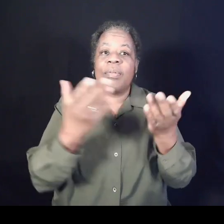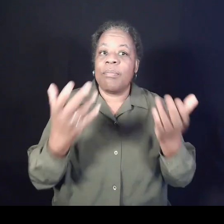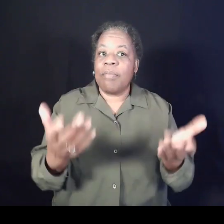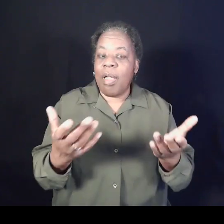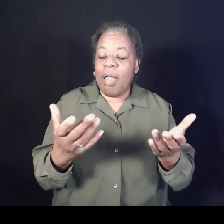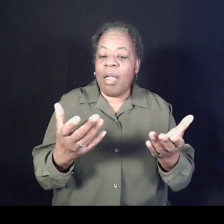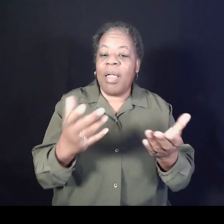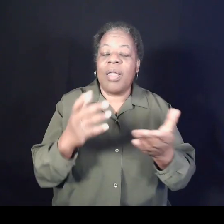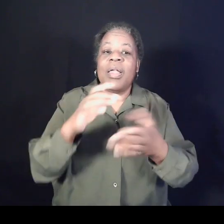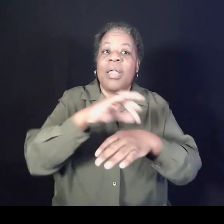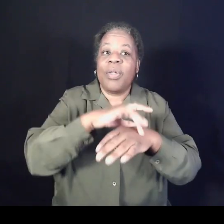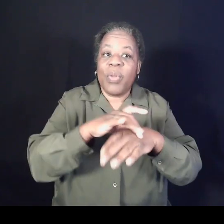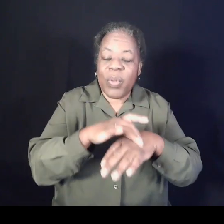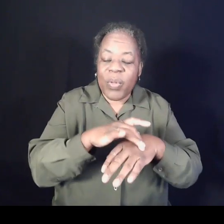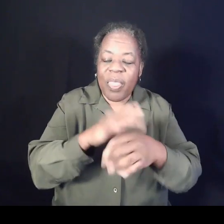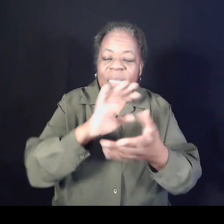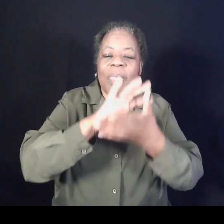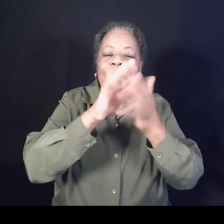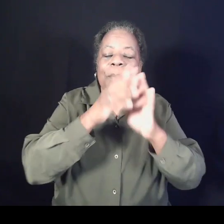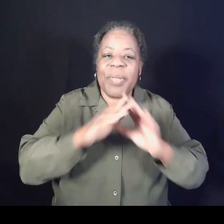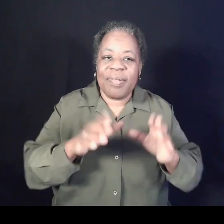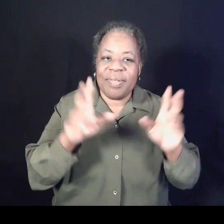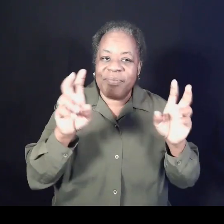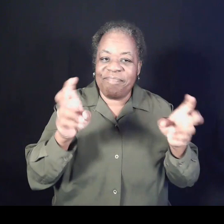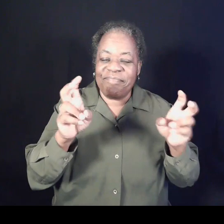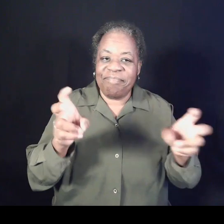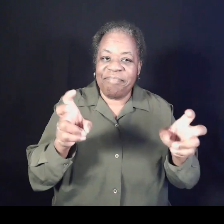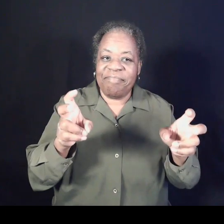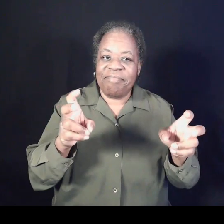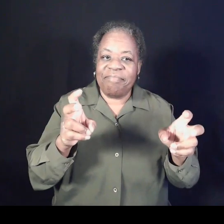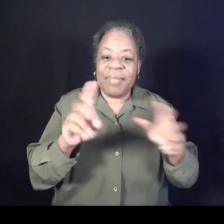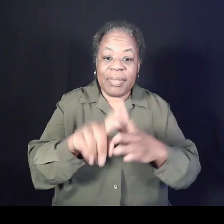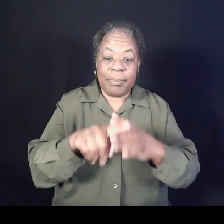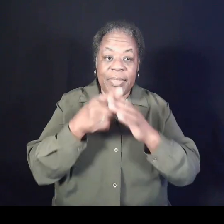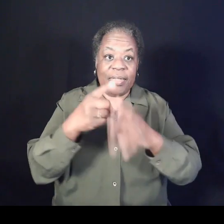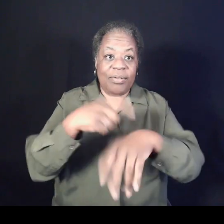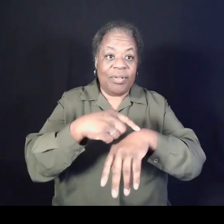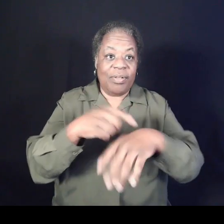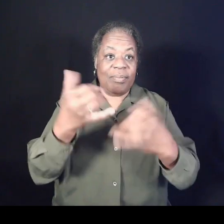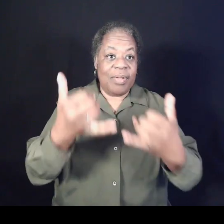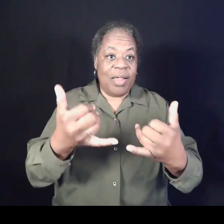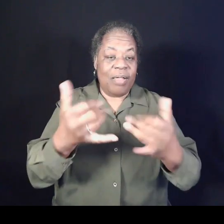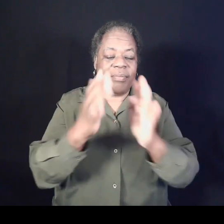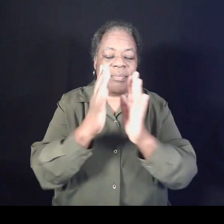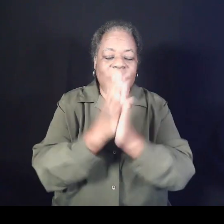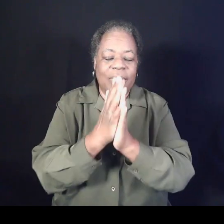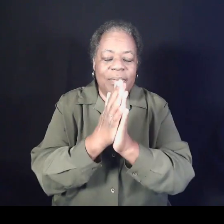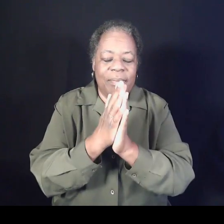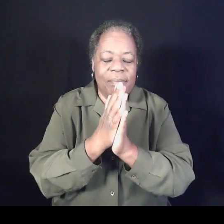go into a time of musical worship and hear from Pastor Brian, let's begin our time together with prayer.